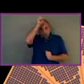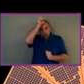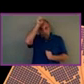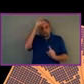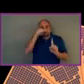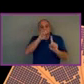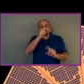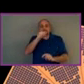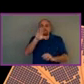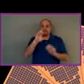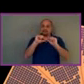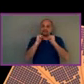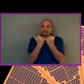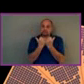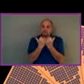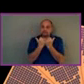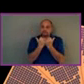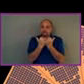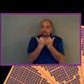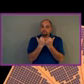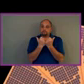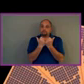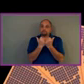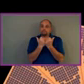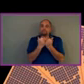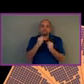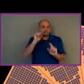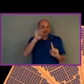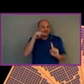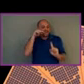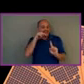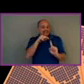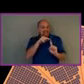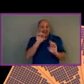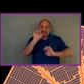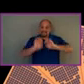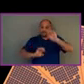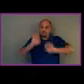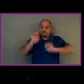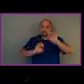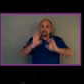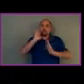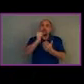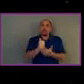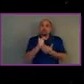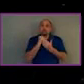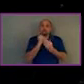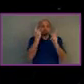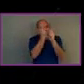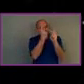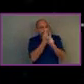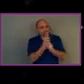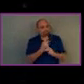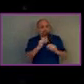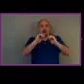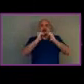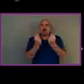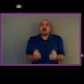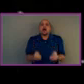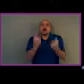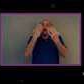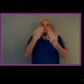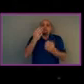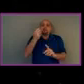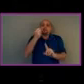Space Agency. And the gravity experiments will help us determine the mass of the Trojan